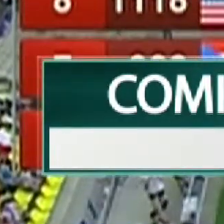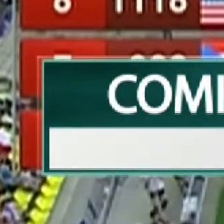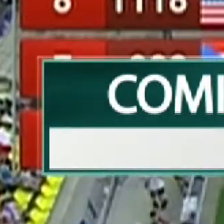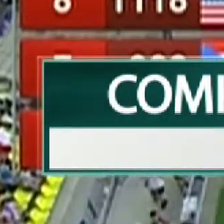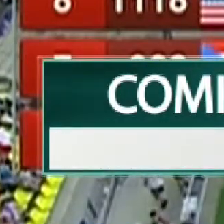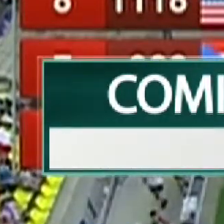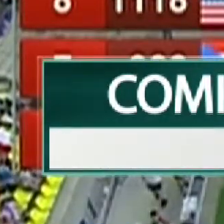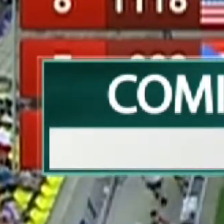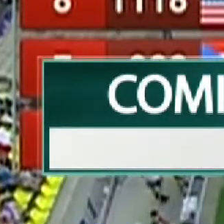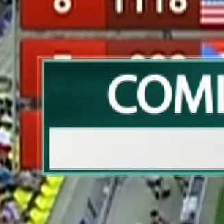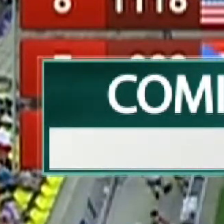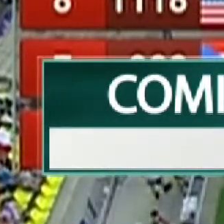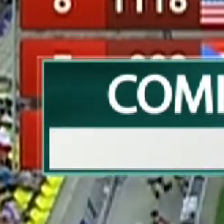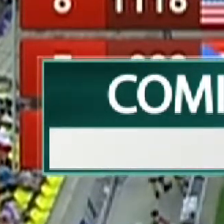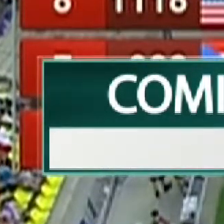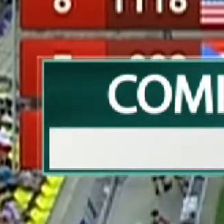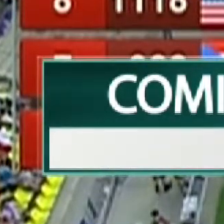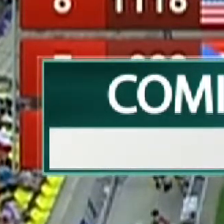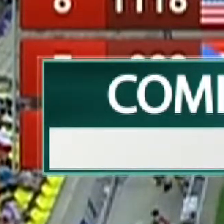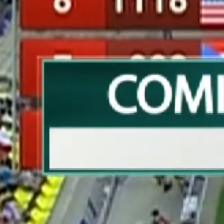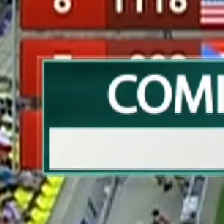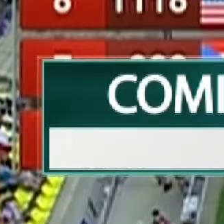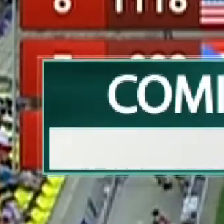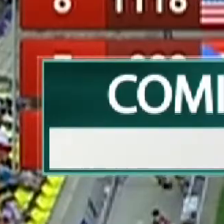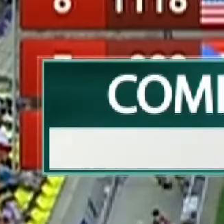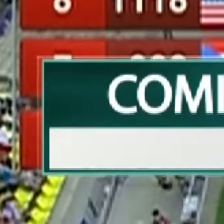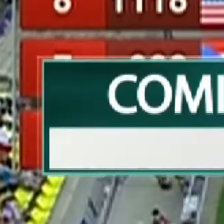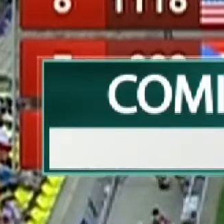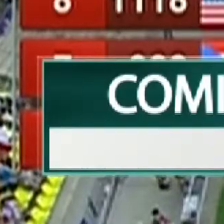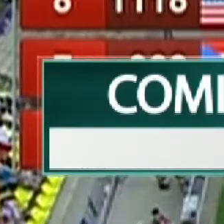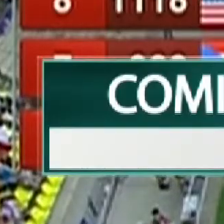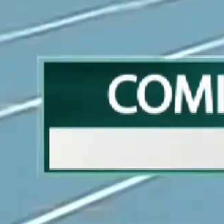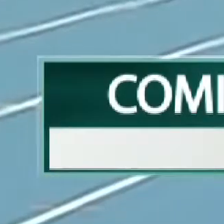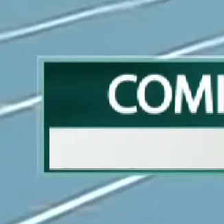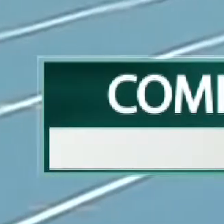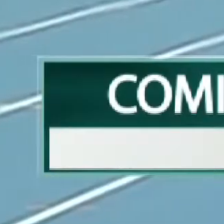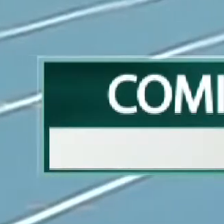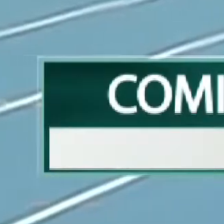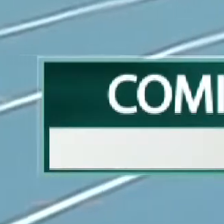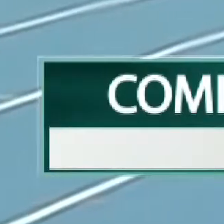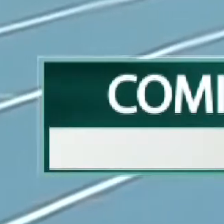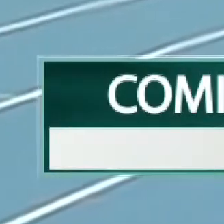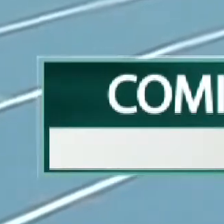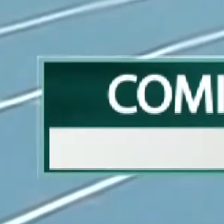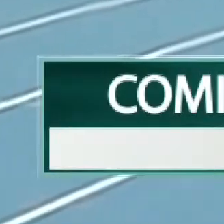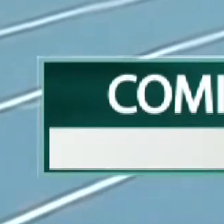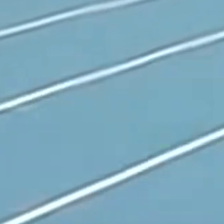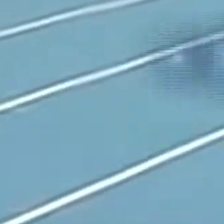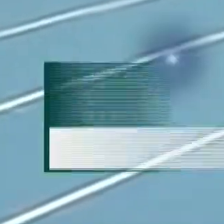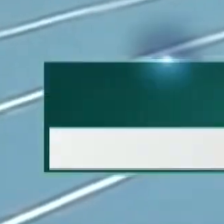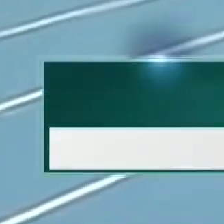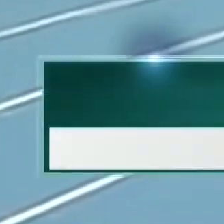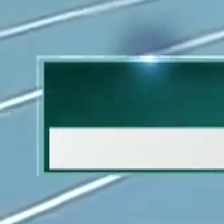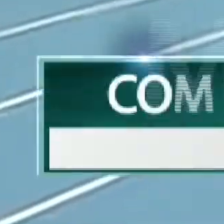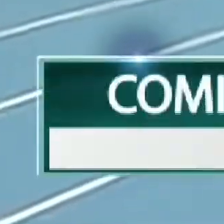And a hurdler tries to clear a path to the final. We've got the latest. You're watching The Bahamas Tonight.